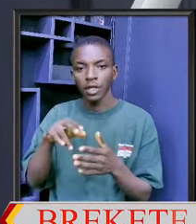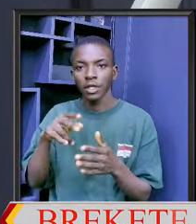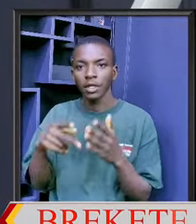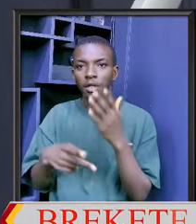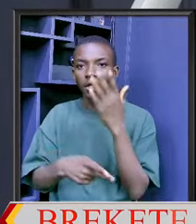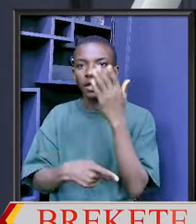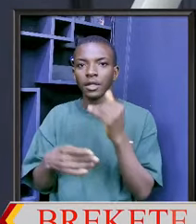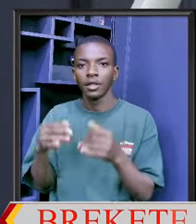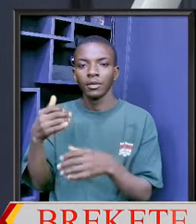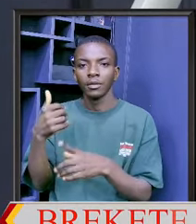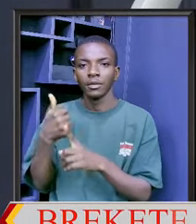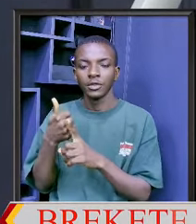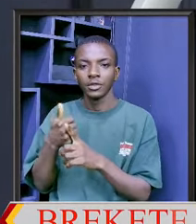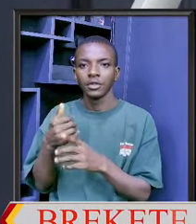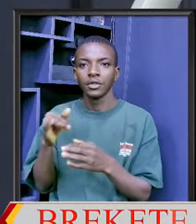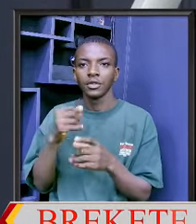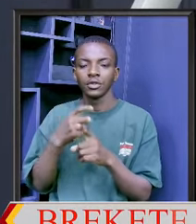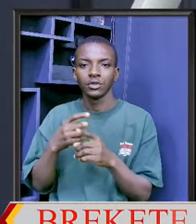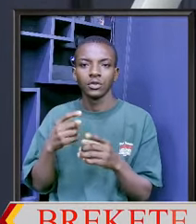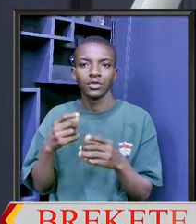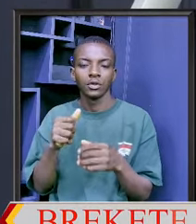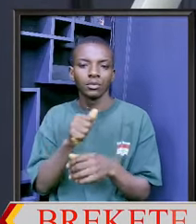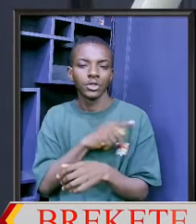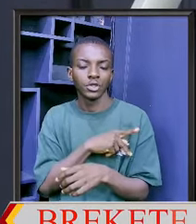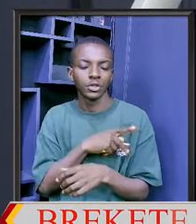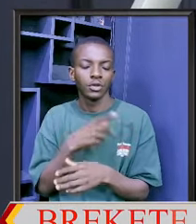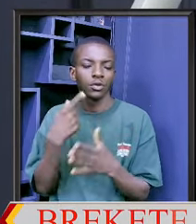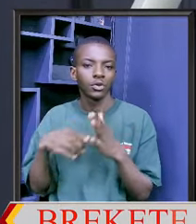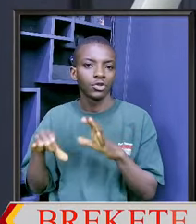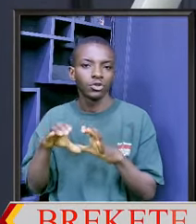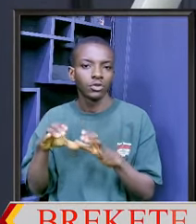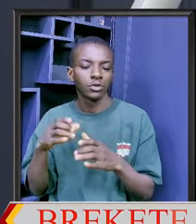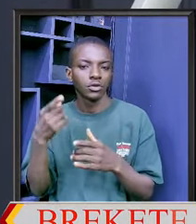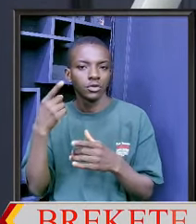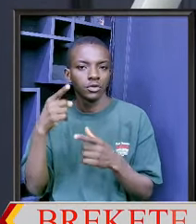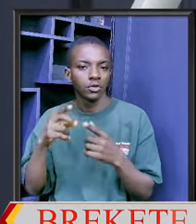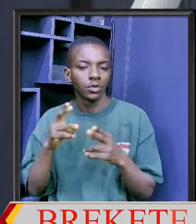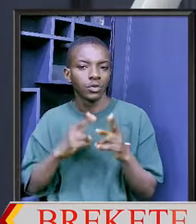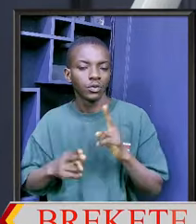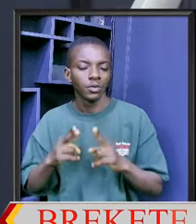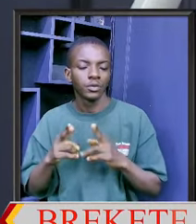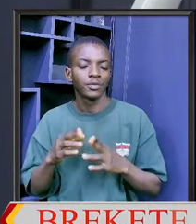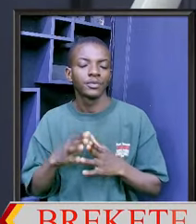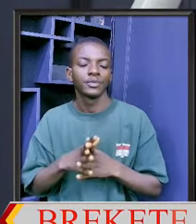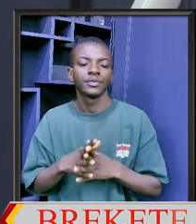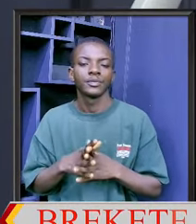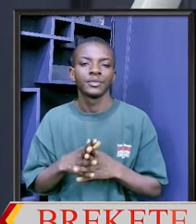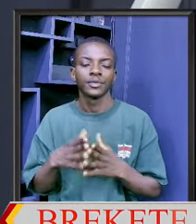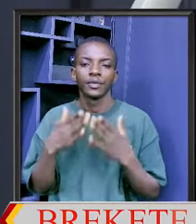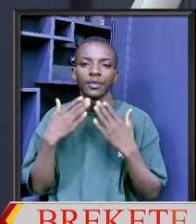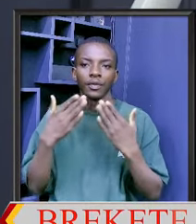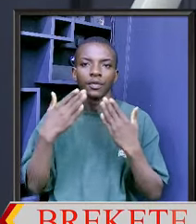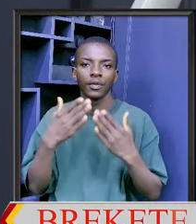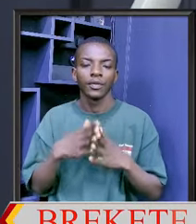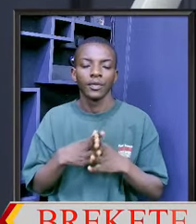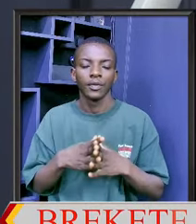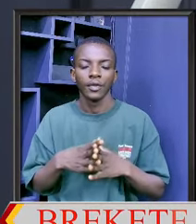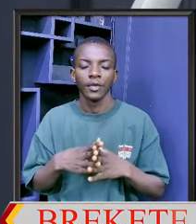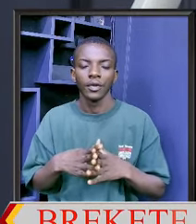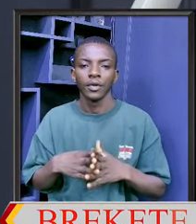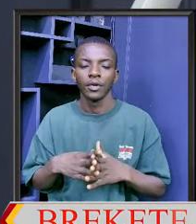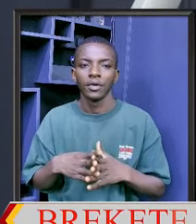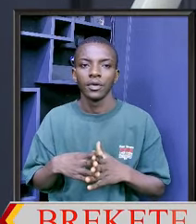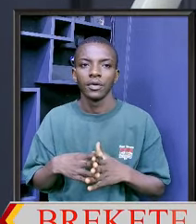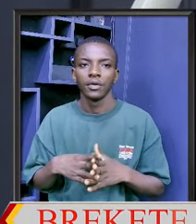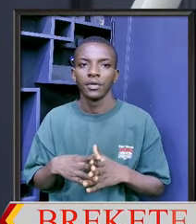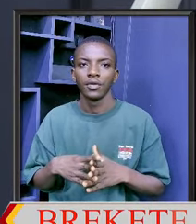himself? Yes, I want you to appreciate you waiting. You are being humanity. Thank you, sir. Good. Thank